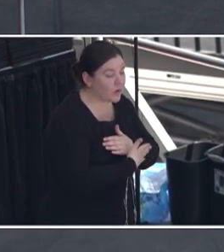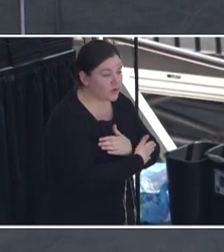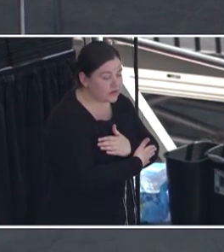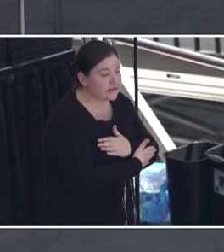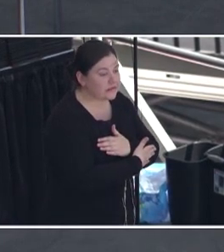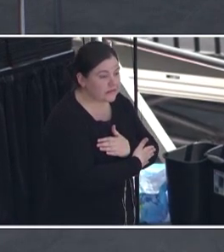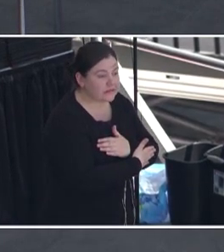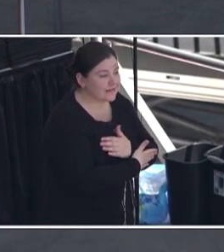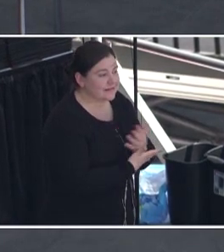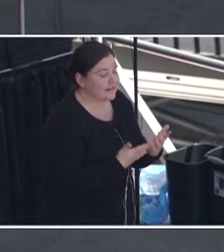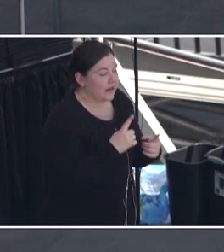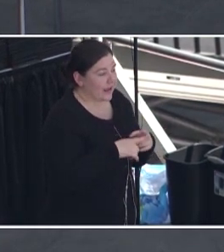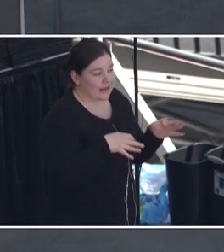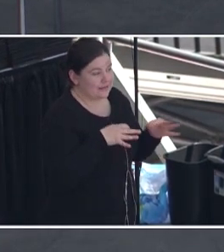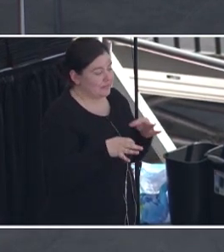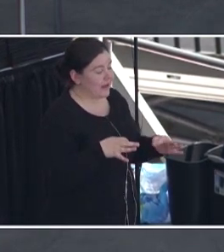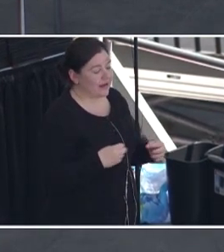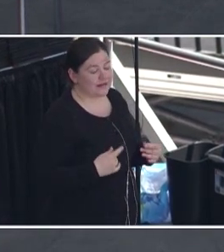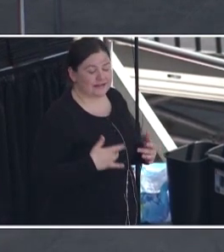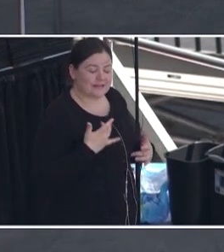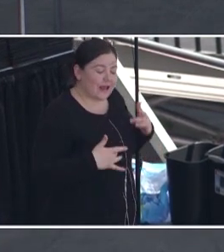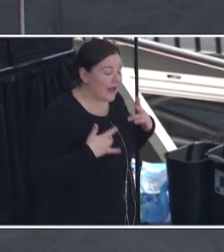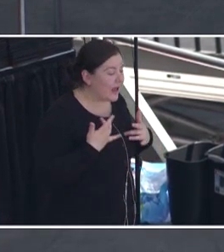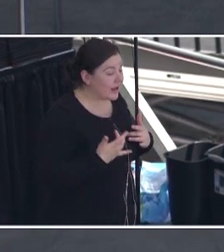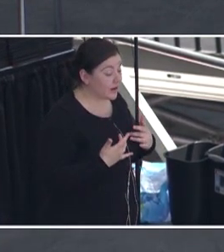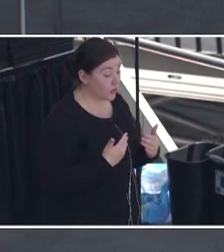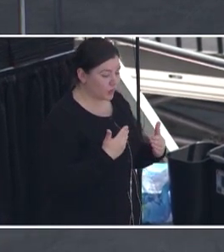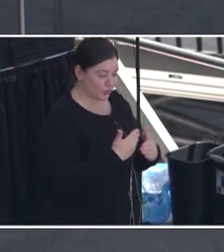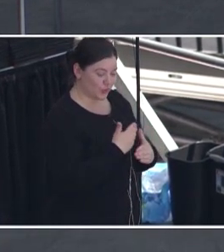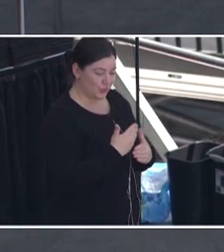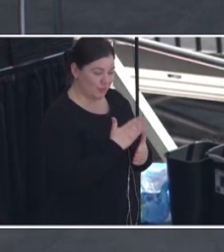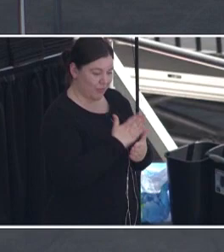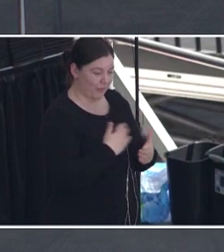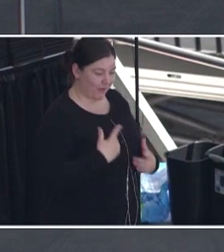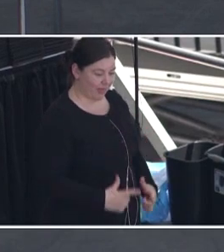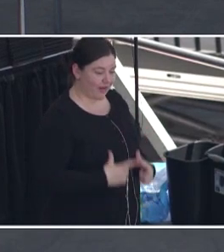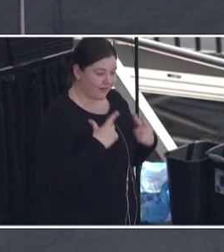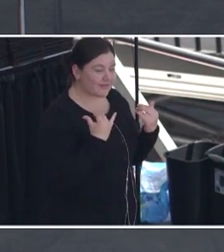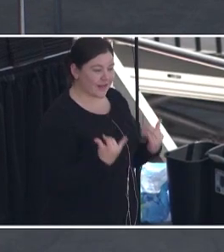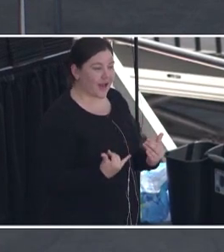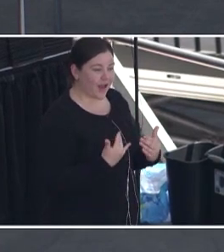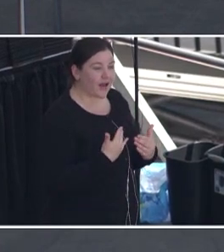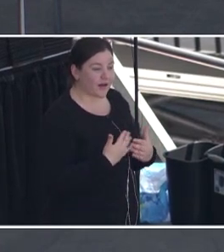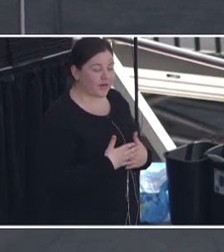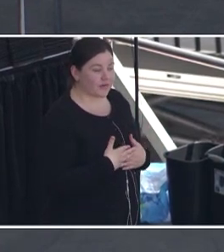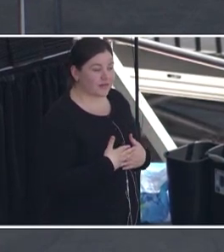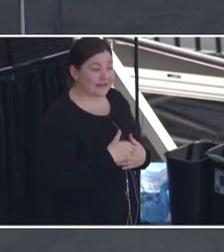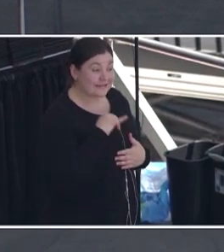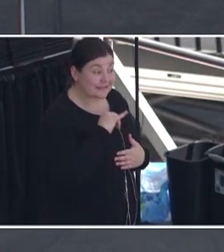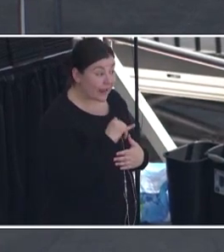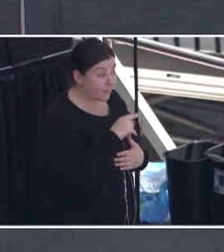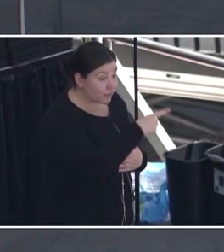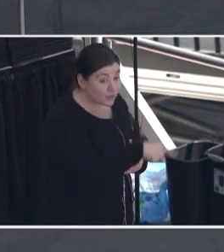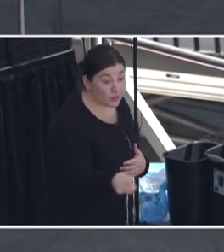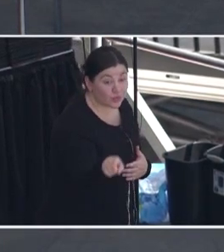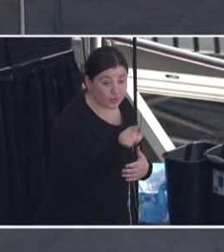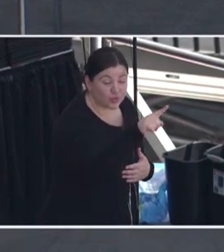beyond words. I was starting a new chapter in my life, just like you are.